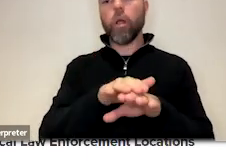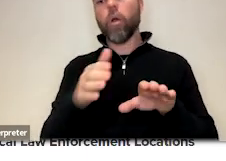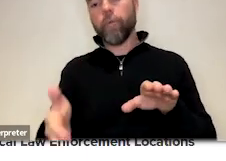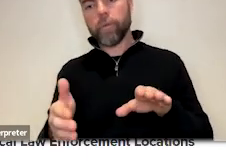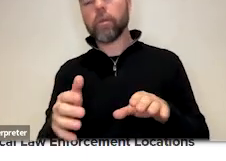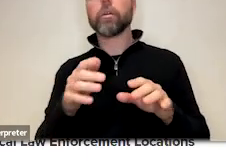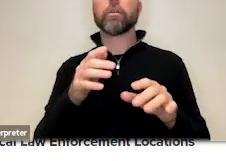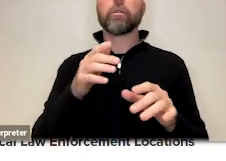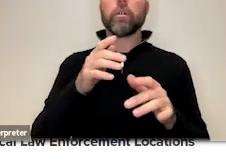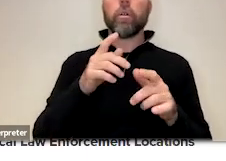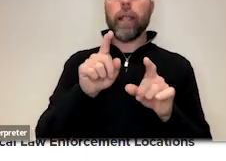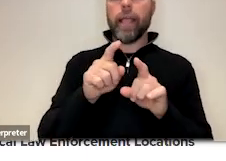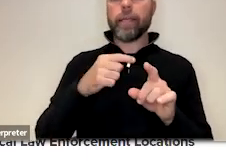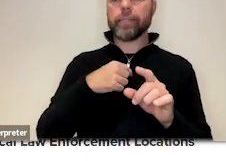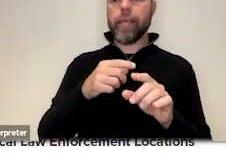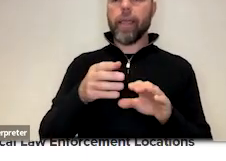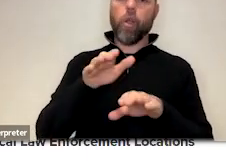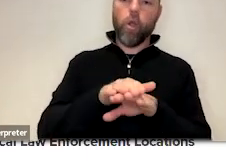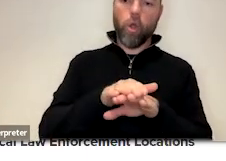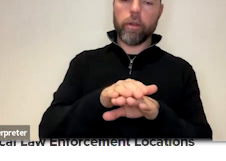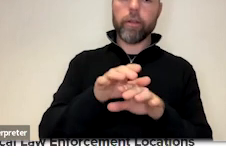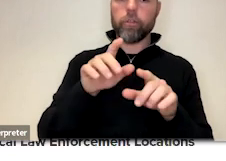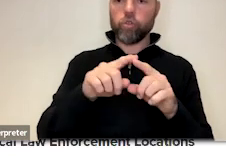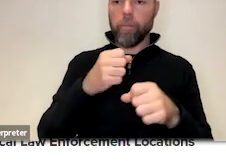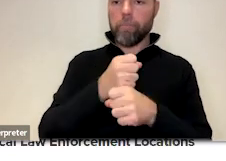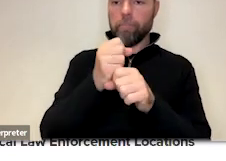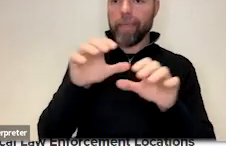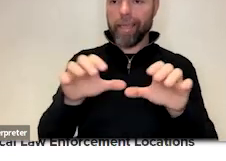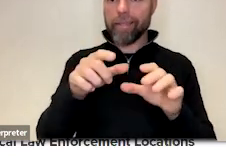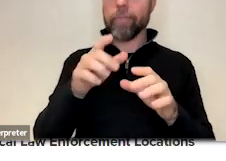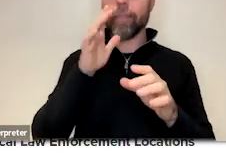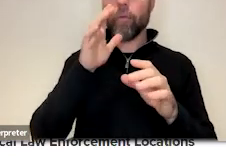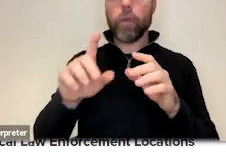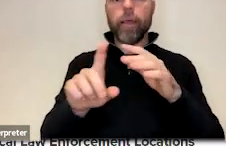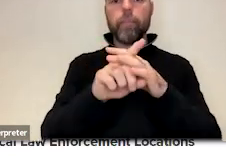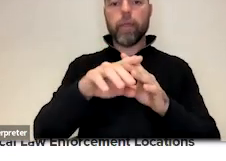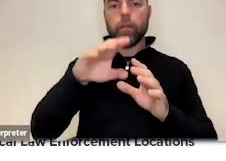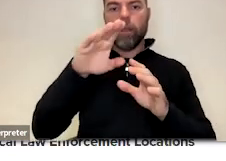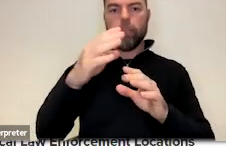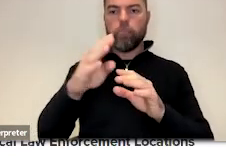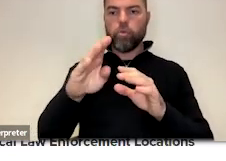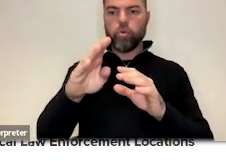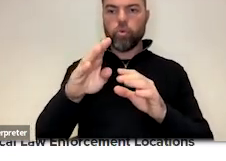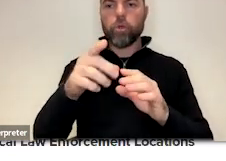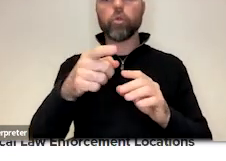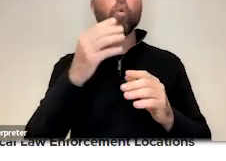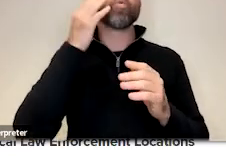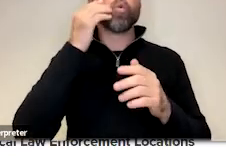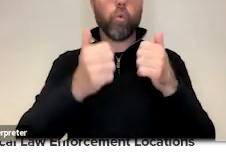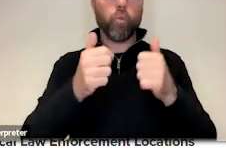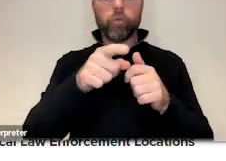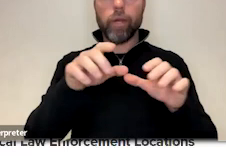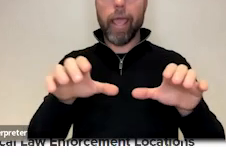to show you that as I turned those layers on and made them active, they appear up top here in blue, so you kind of know that these are